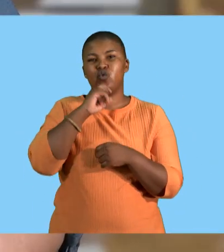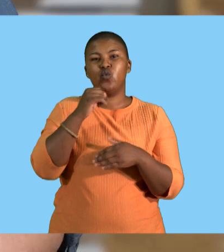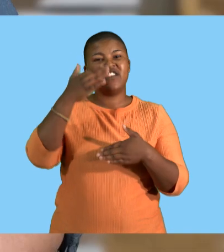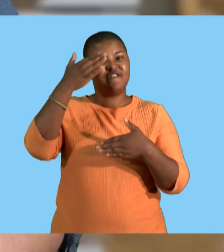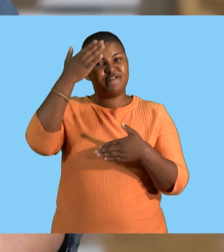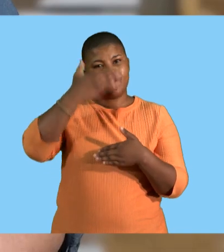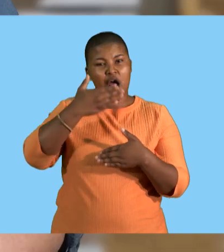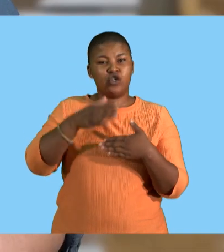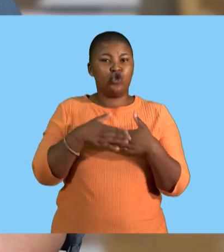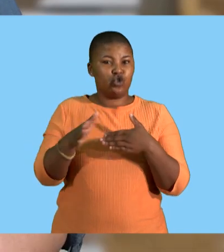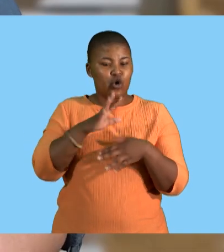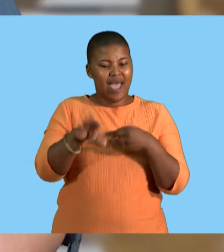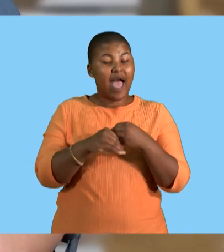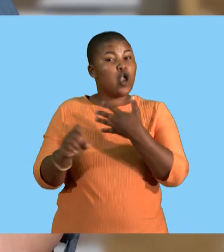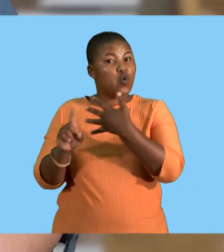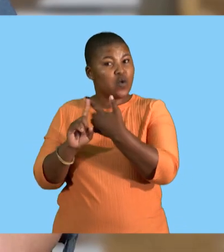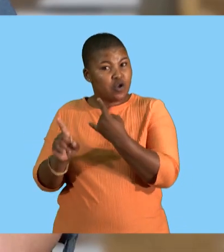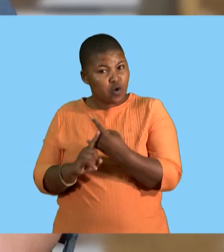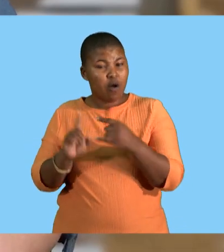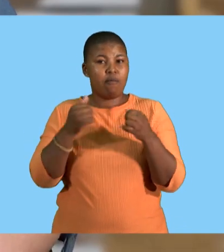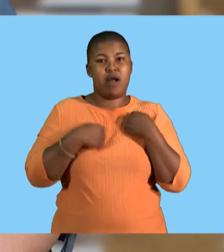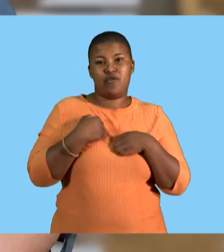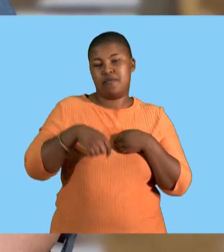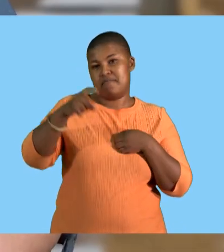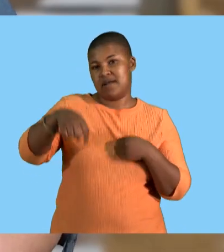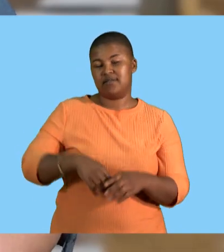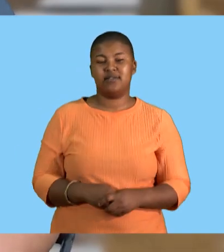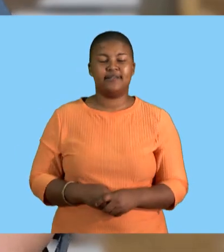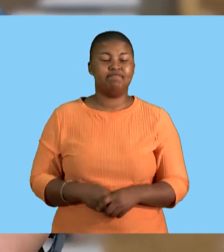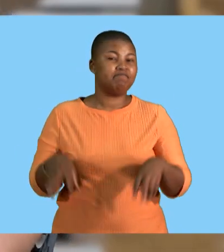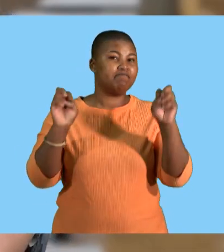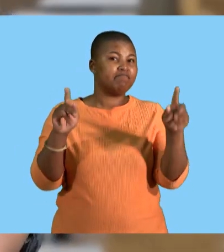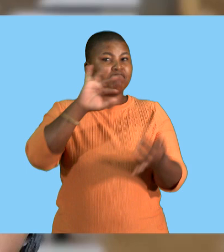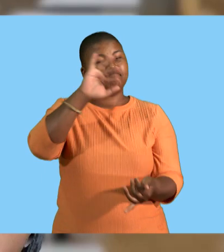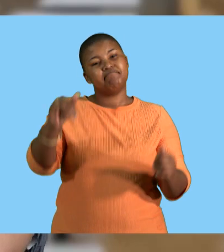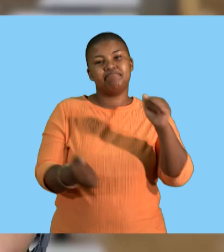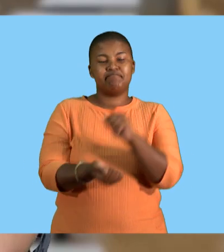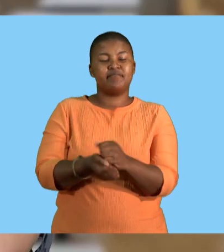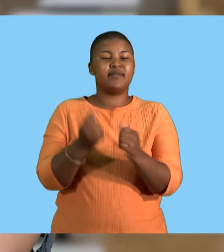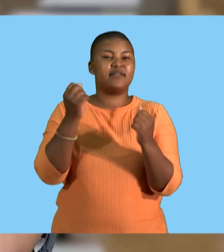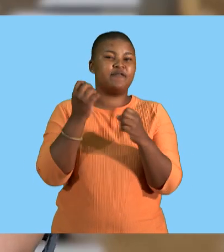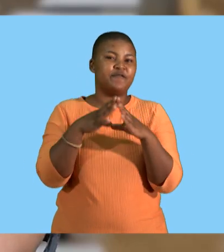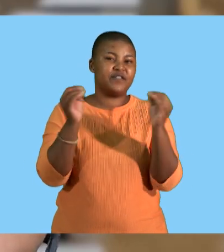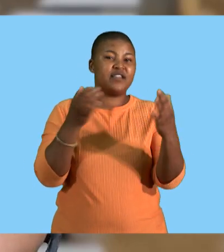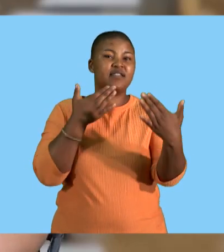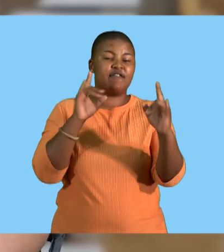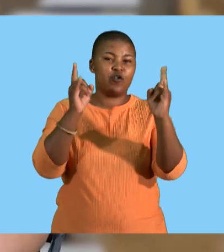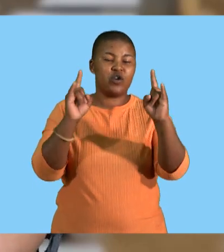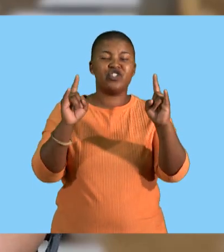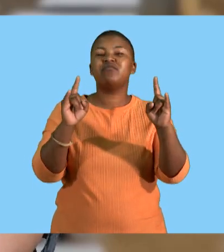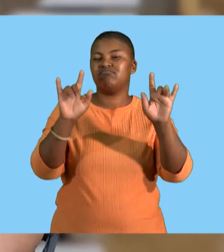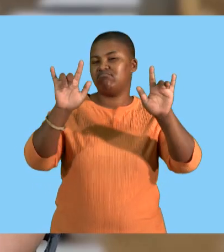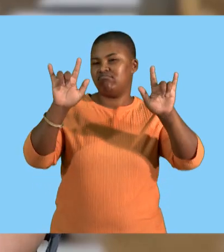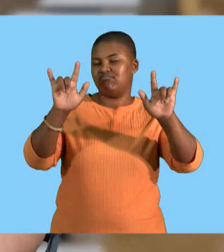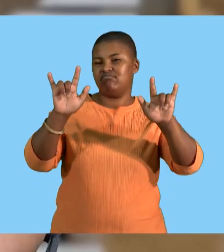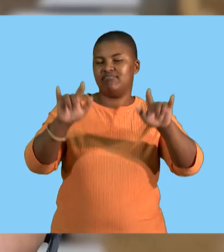and put some windows in the bathroom. And that brings us to the end of another lesson. Thank you for tuning in.